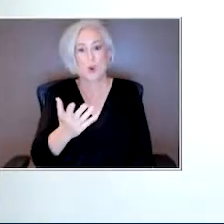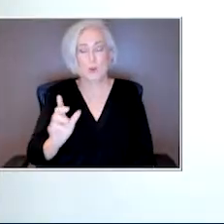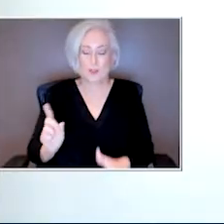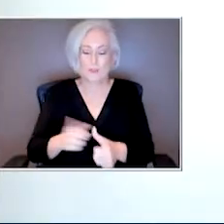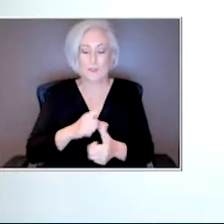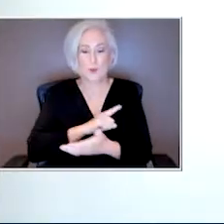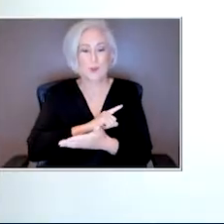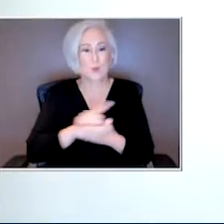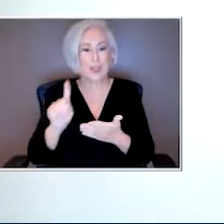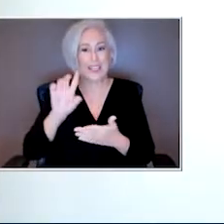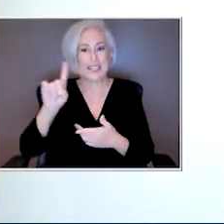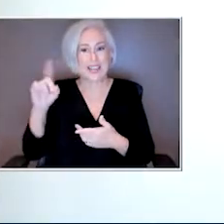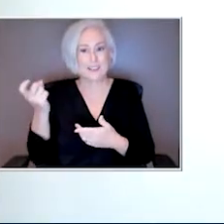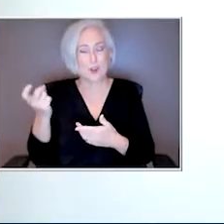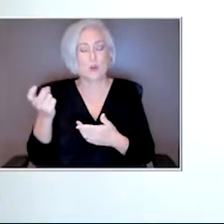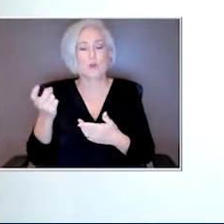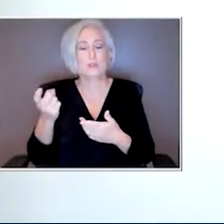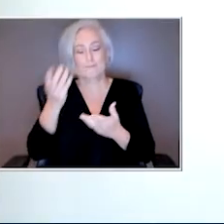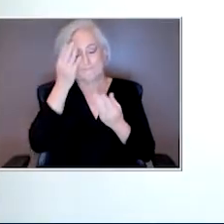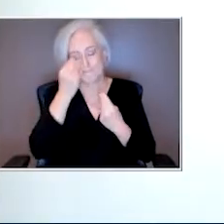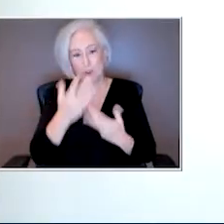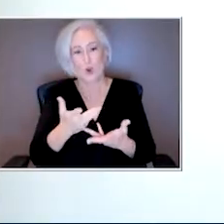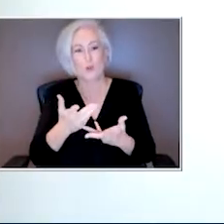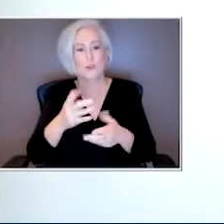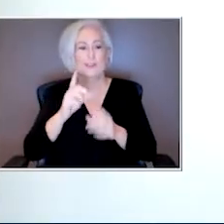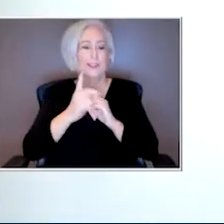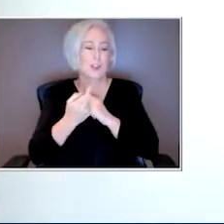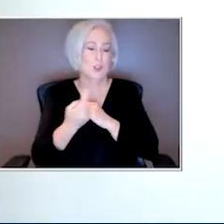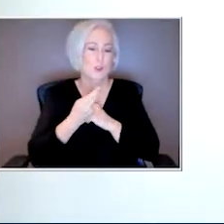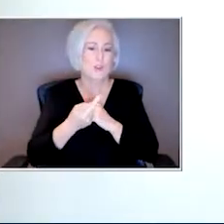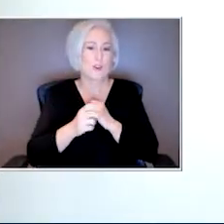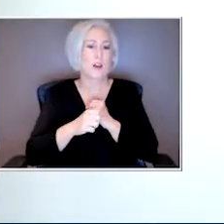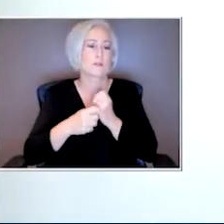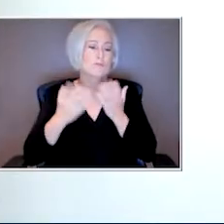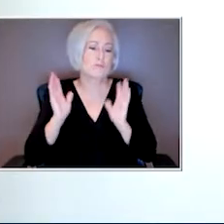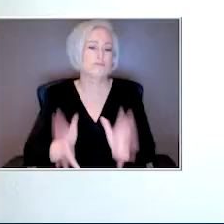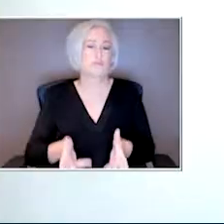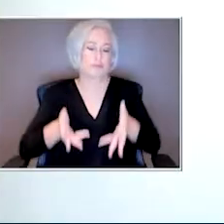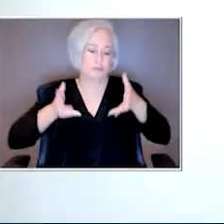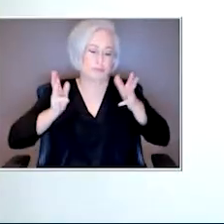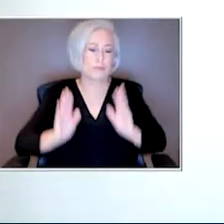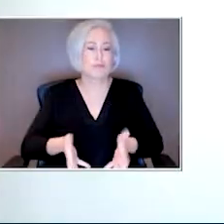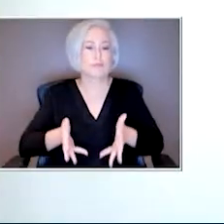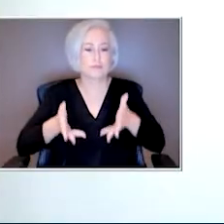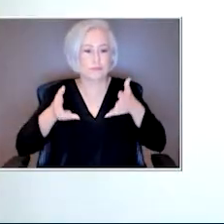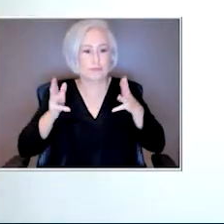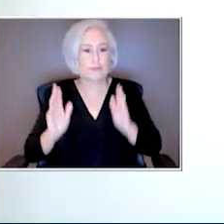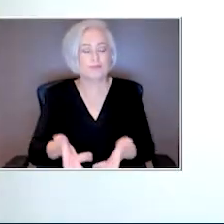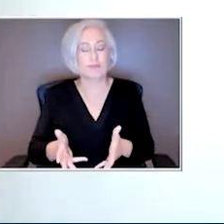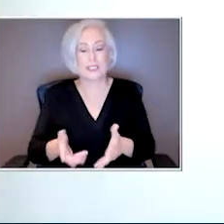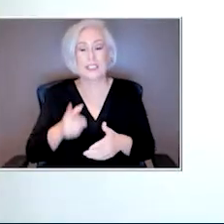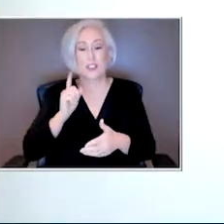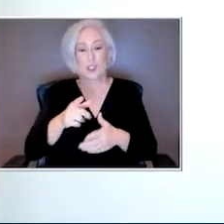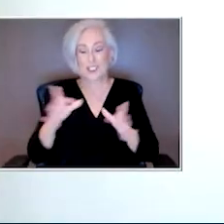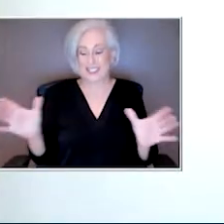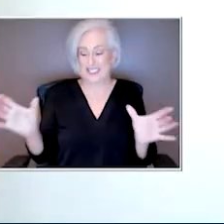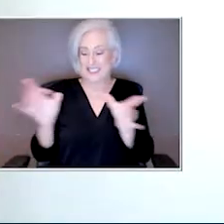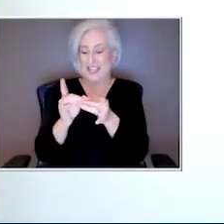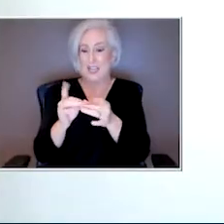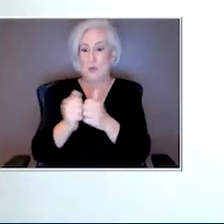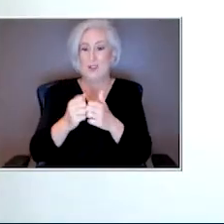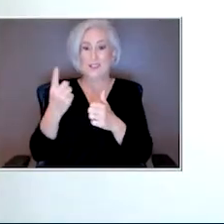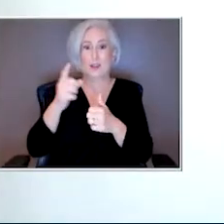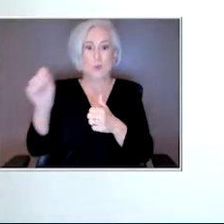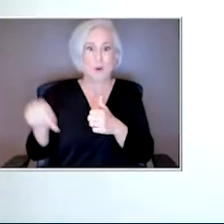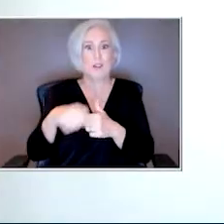I contacted her and we had a long conversation. And she's also connected me with somebody else who's similar to my age and going through the same